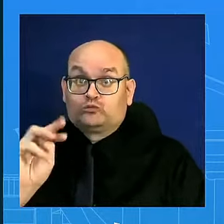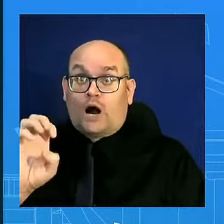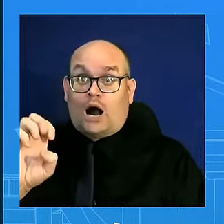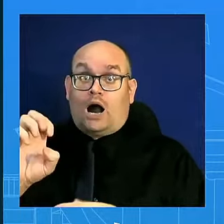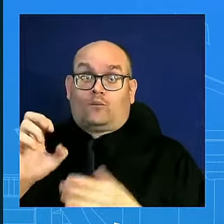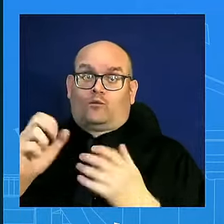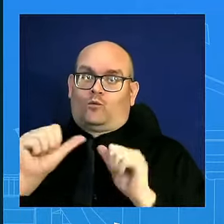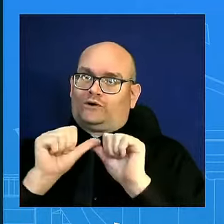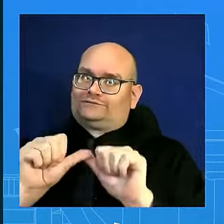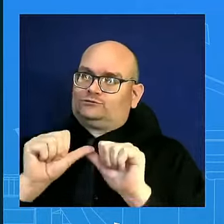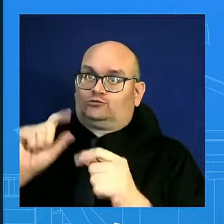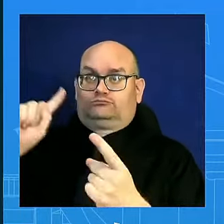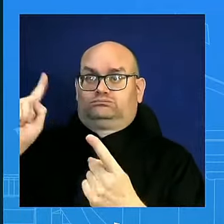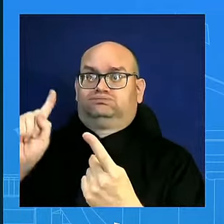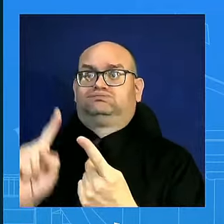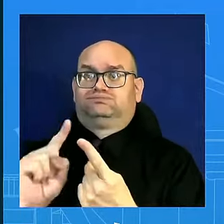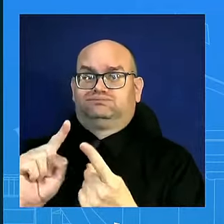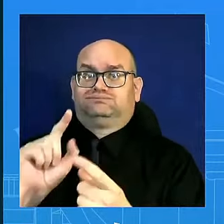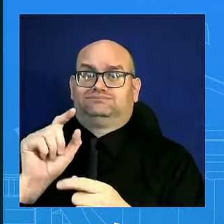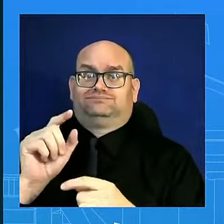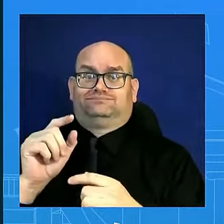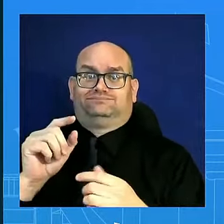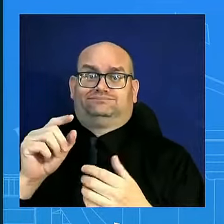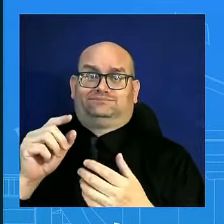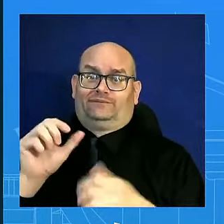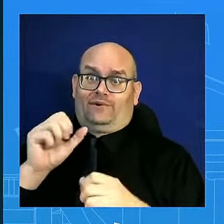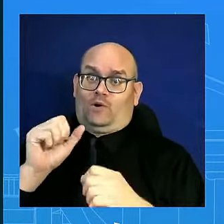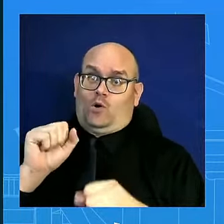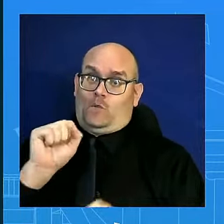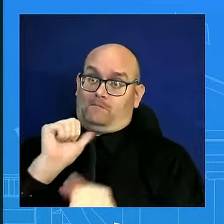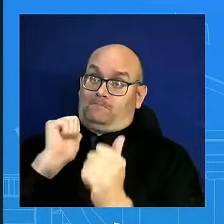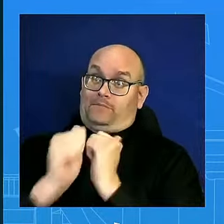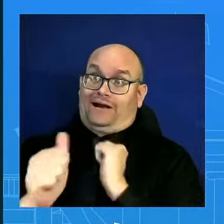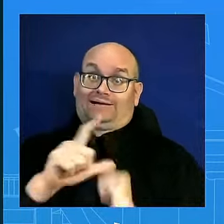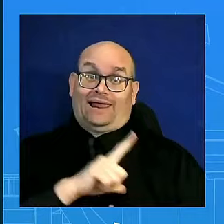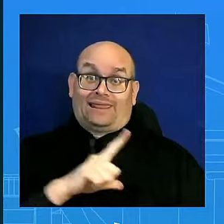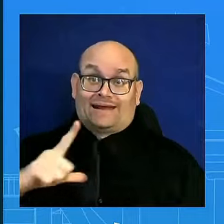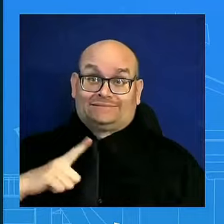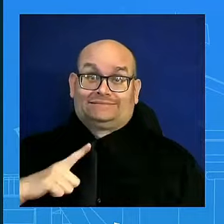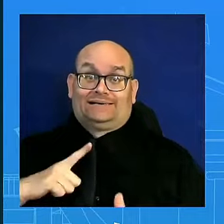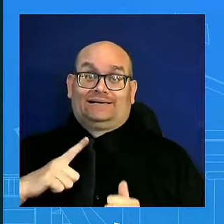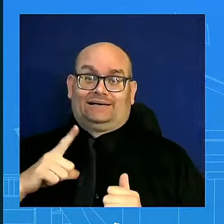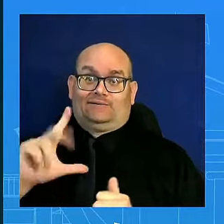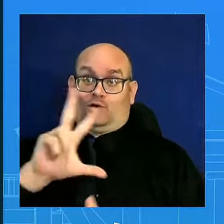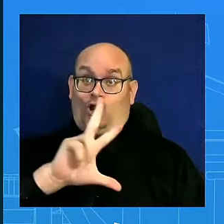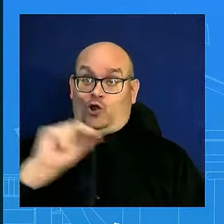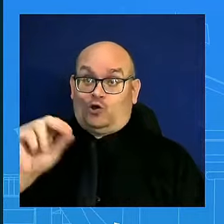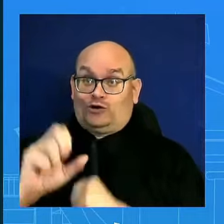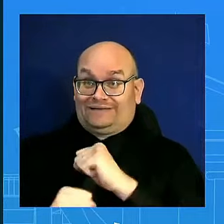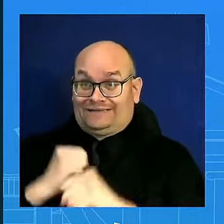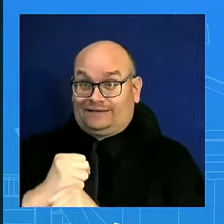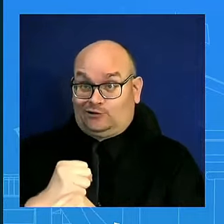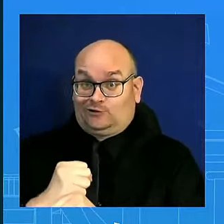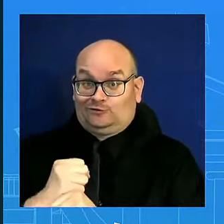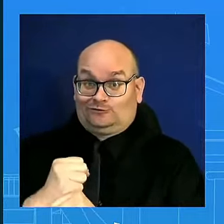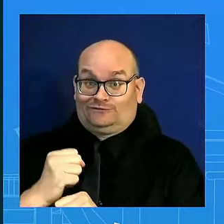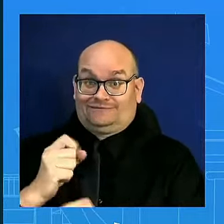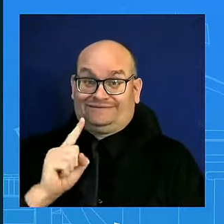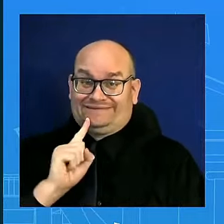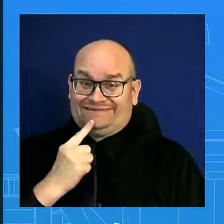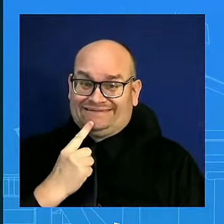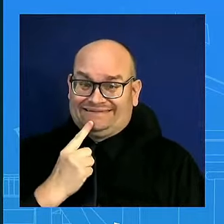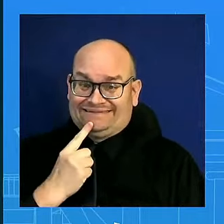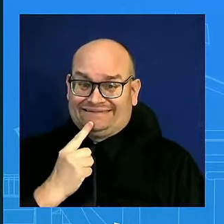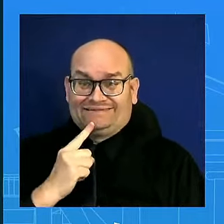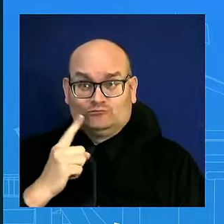violence in 30 years. That is something that the President and this Vice President has been able to do. So we have taken this really seriously. And right now, majority